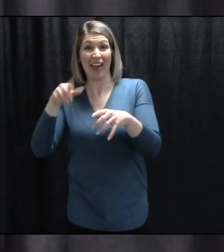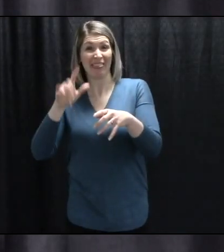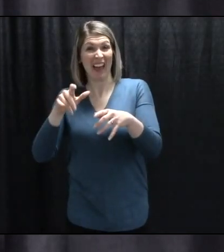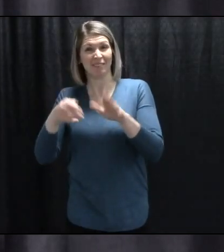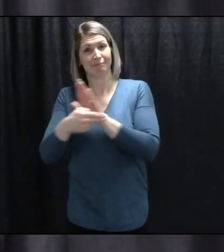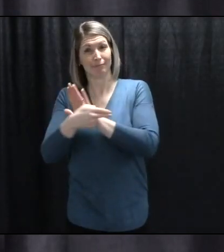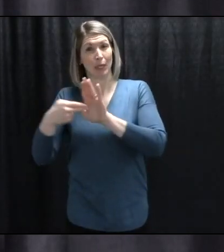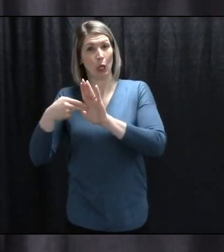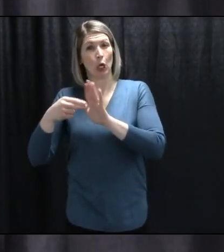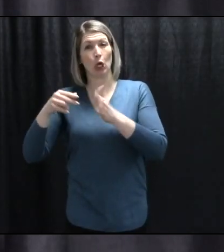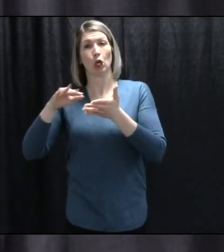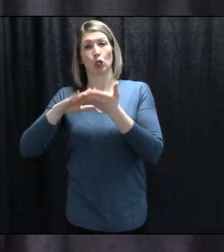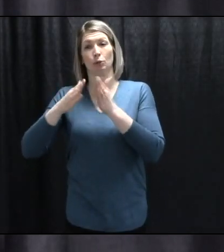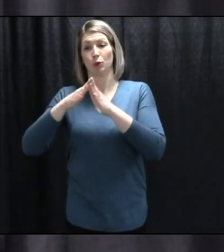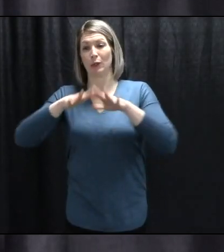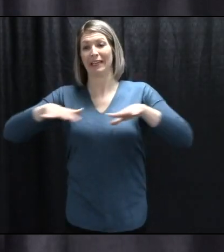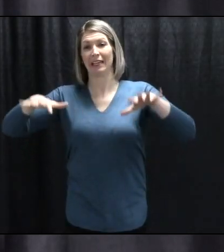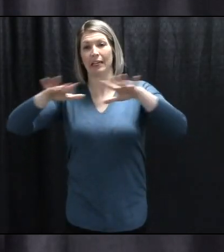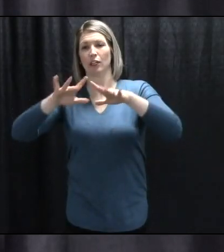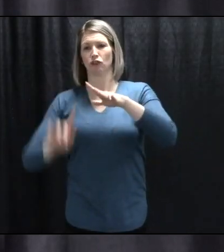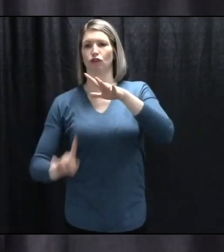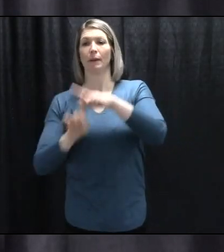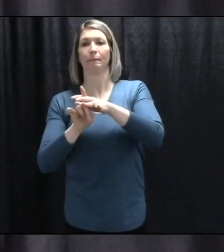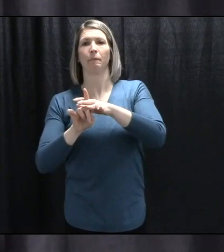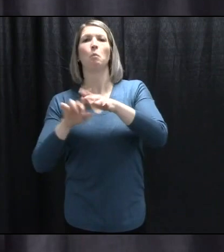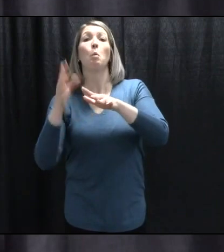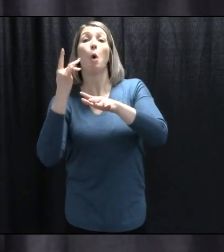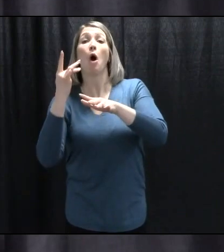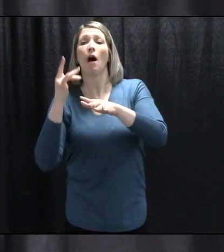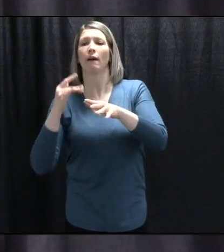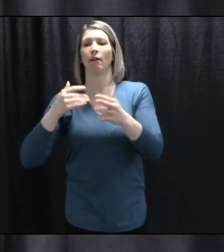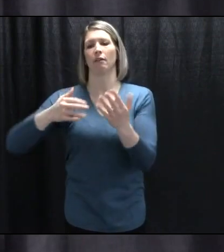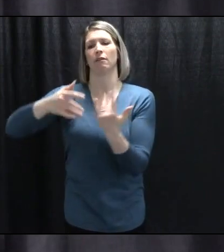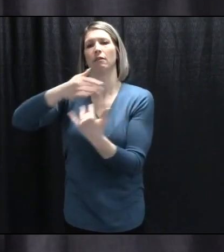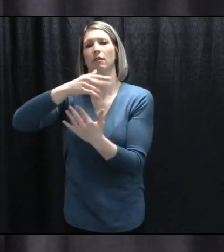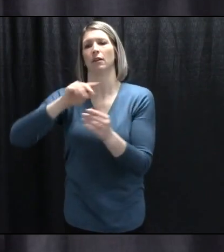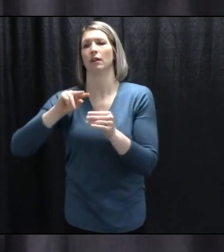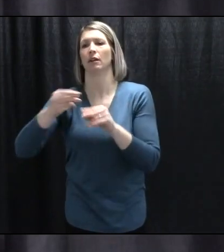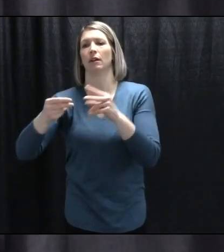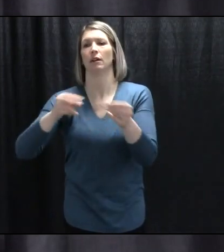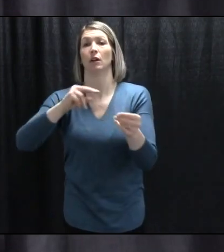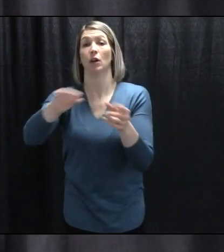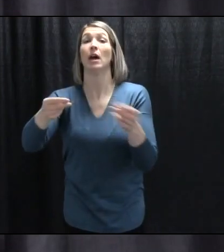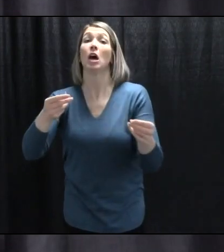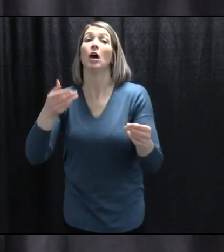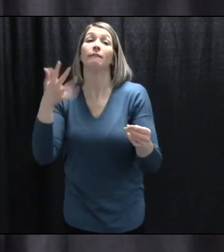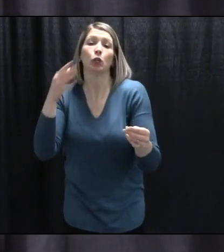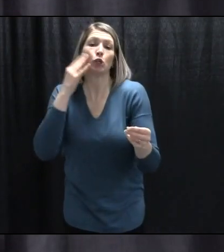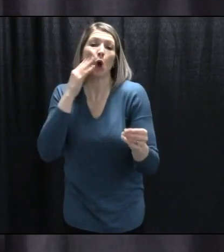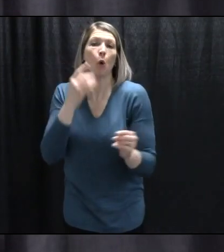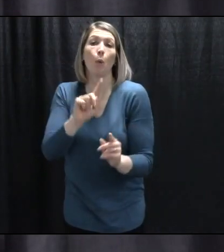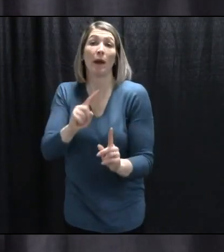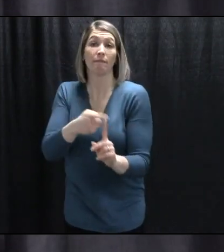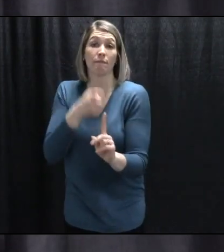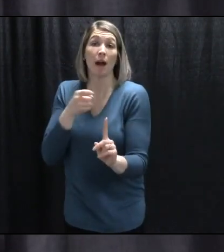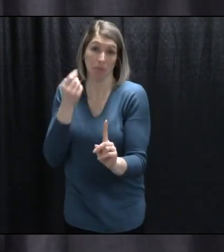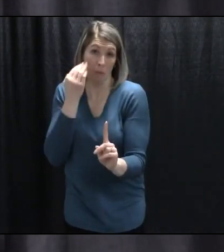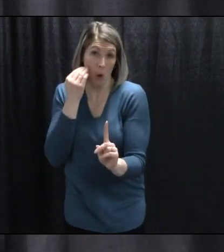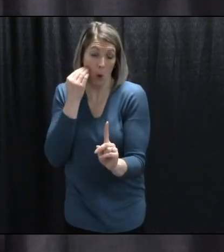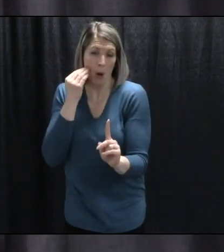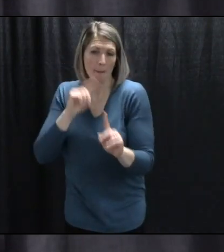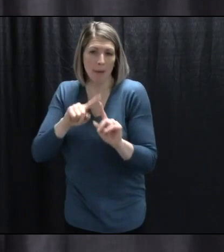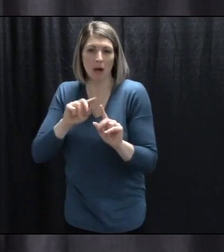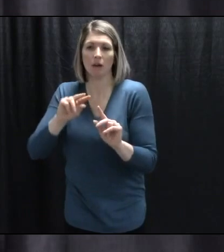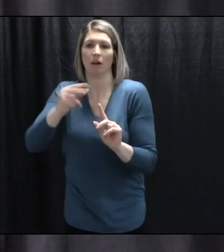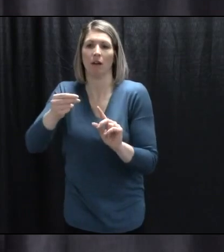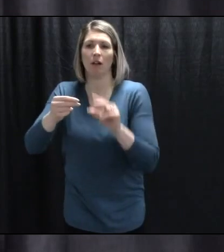is transmitted onward in our community. However, we can find the source for it. So there is